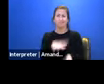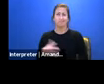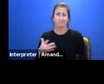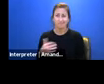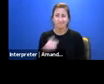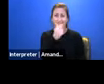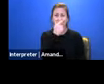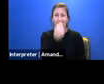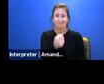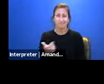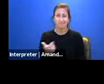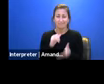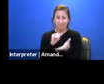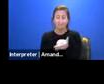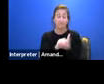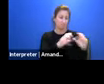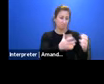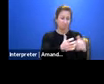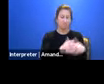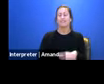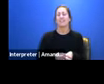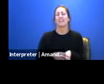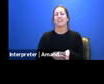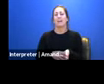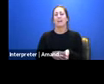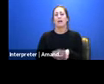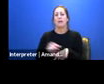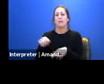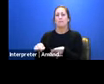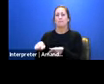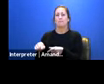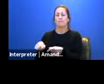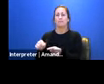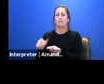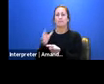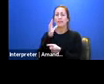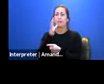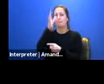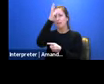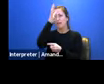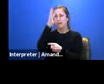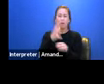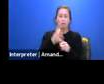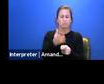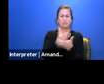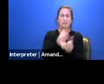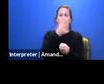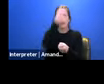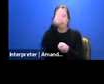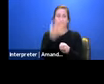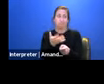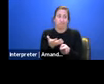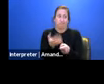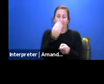We kept in another bucket the parents that are not saying no, they're not saying yes. They can go either way. And also